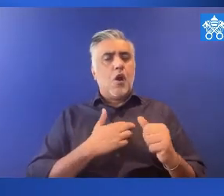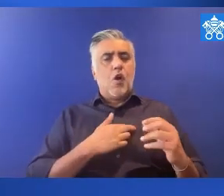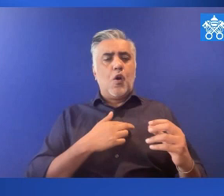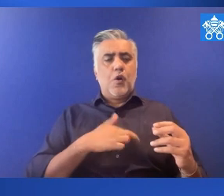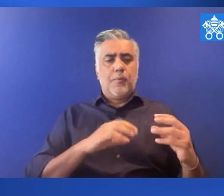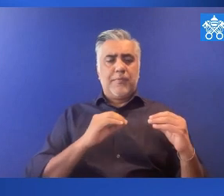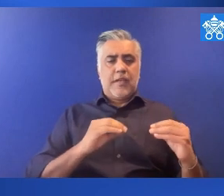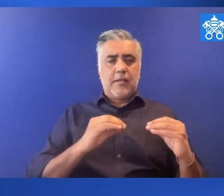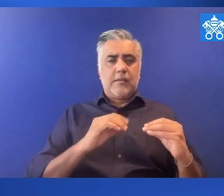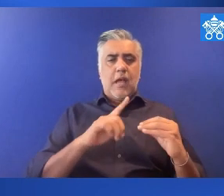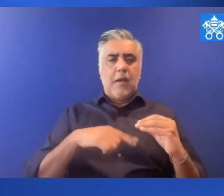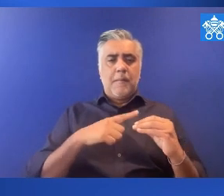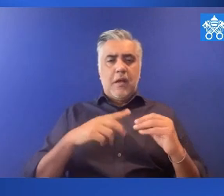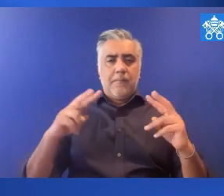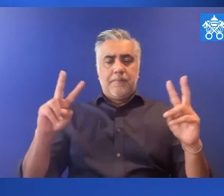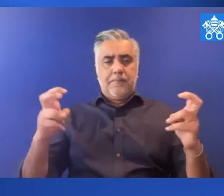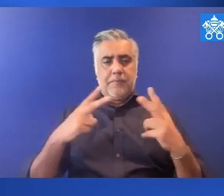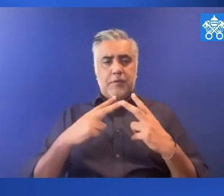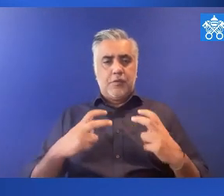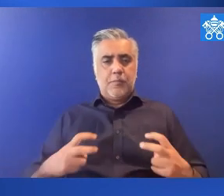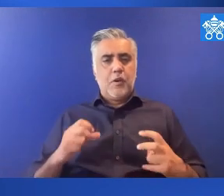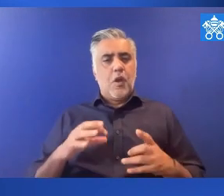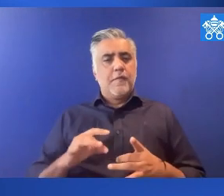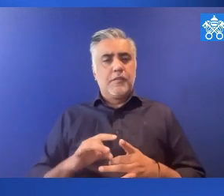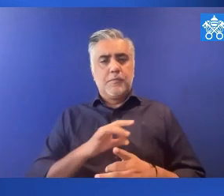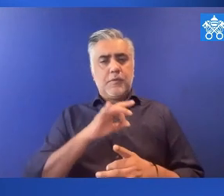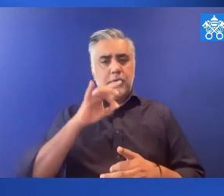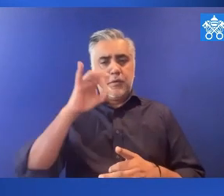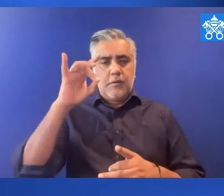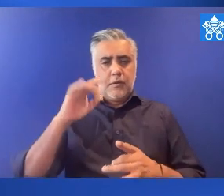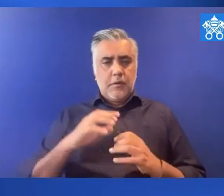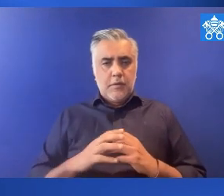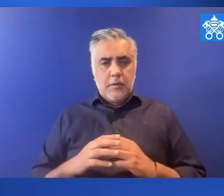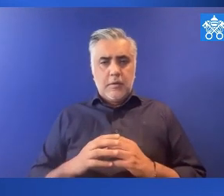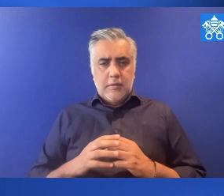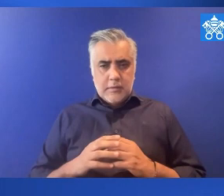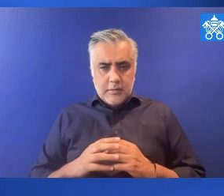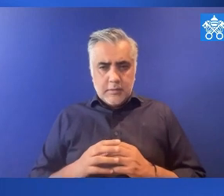We continue on catechesis on discernment of the Spirit.